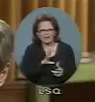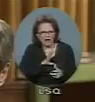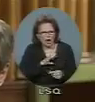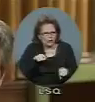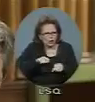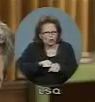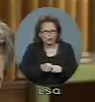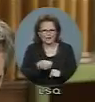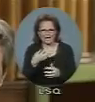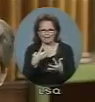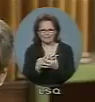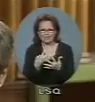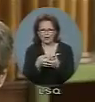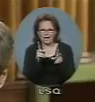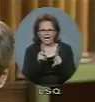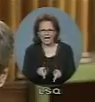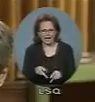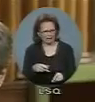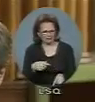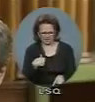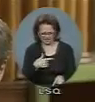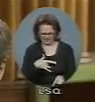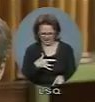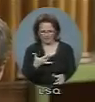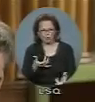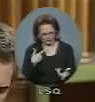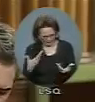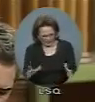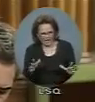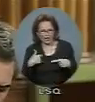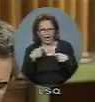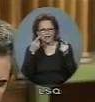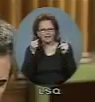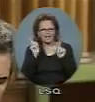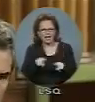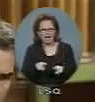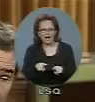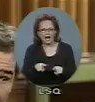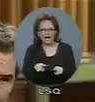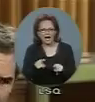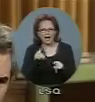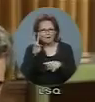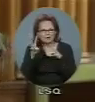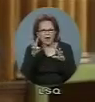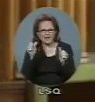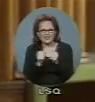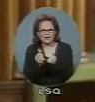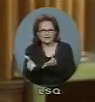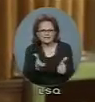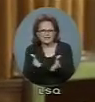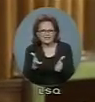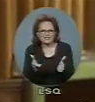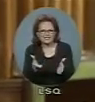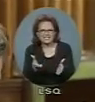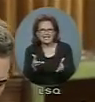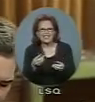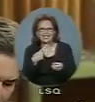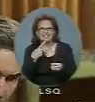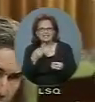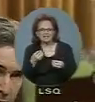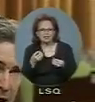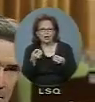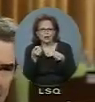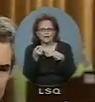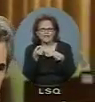arrangement with an outfit known to practice the torture we're trying to prevent. Mr. Speaker, I know the Prime Minister hates to admit when